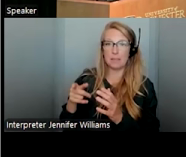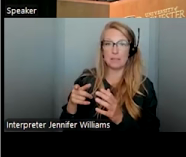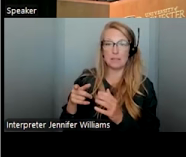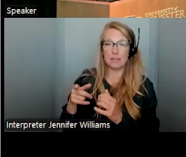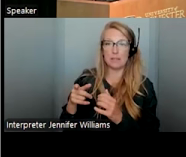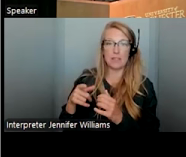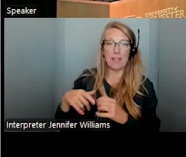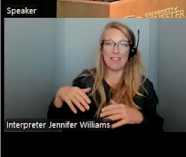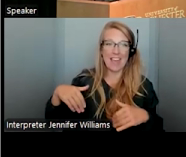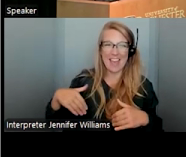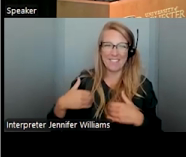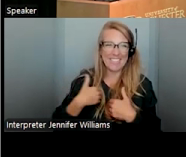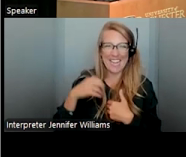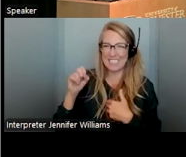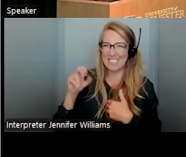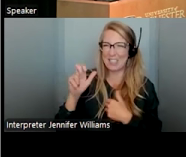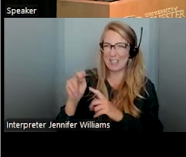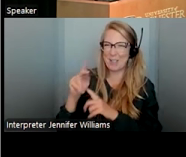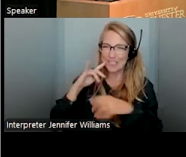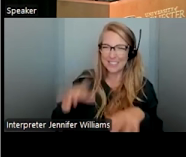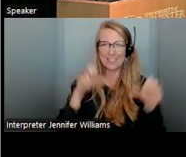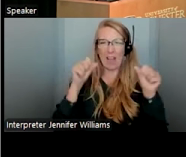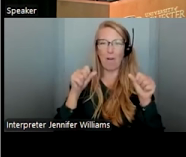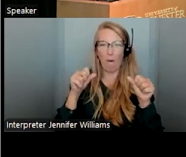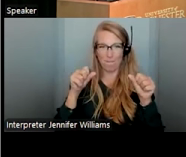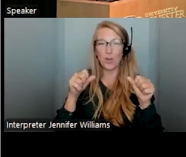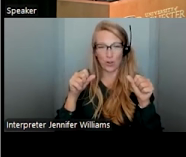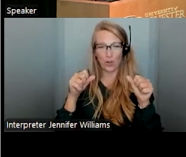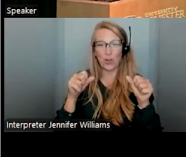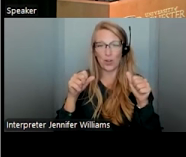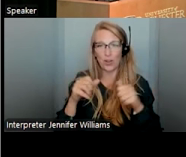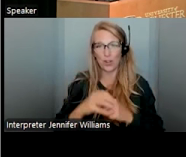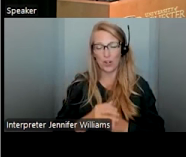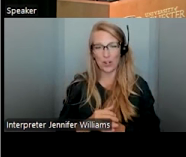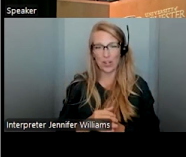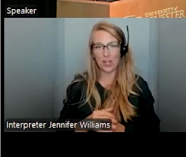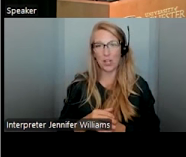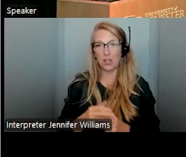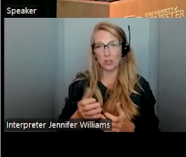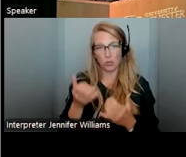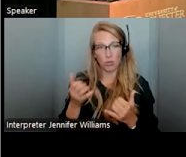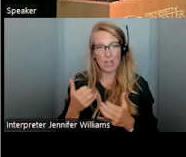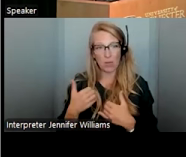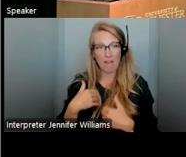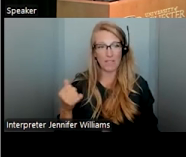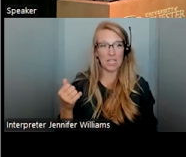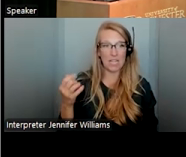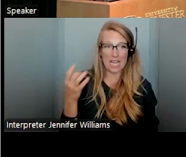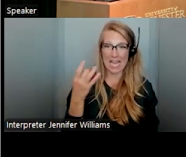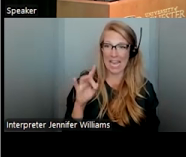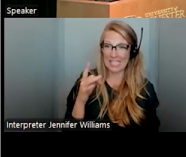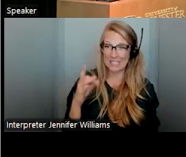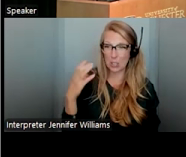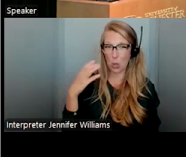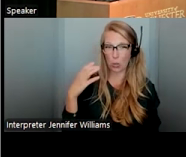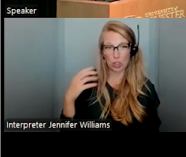get Susan to be able to help out, because we already have 18 coaches in 13 residency programs and